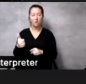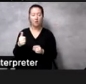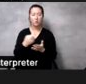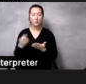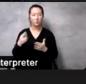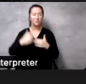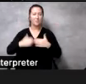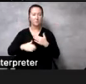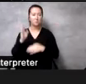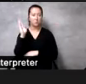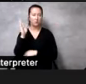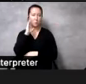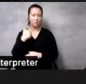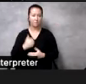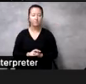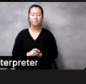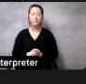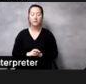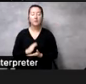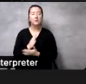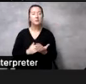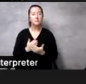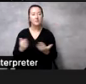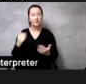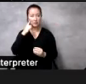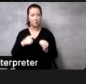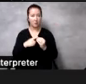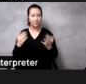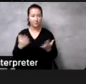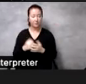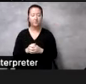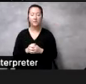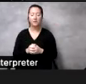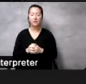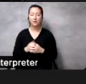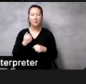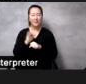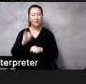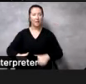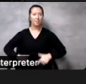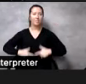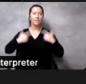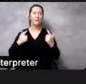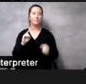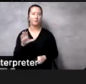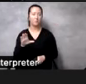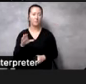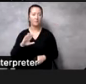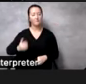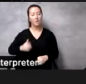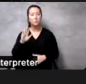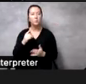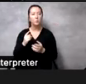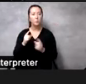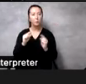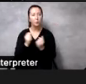of the presentation today. But things to think about are make this a living document. Invite your group to discuss and